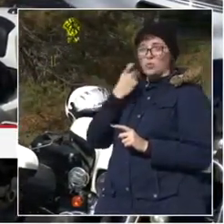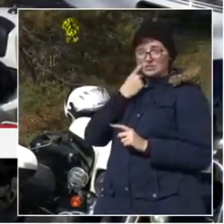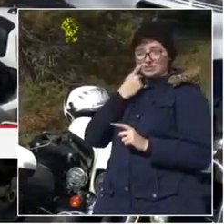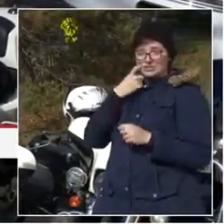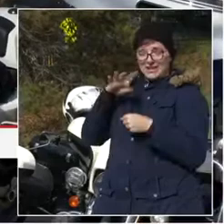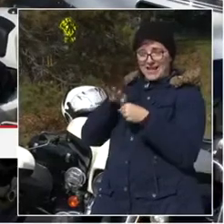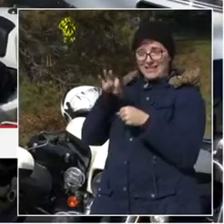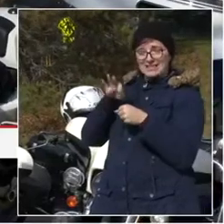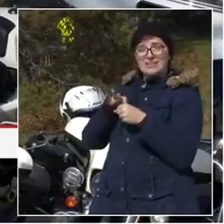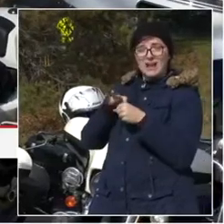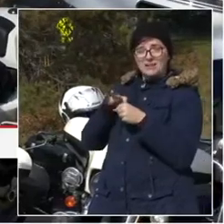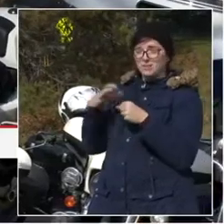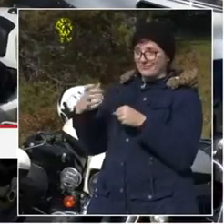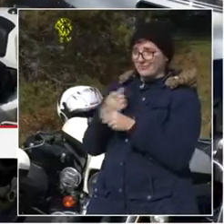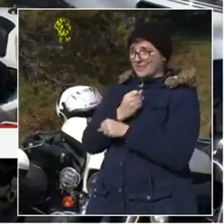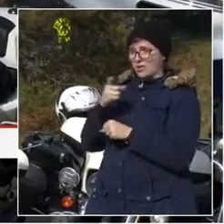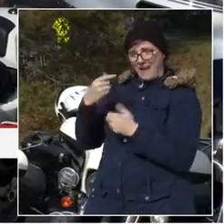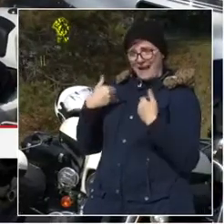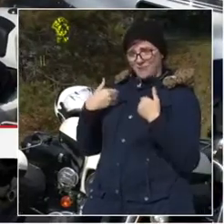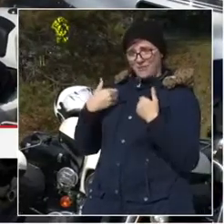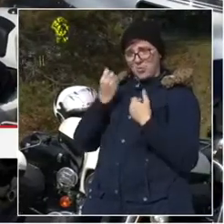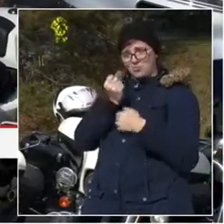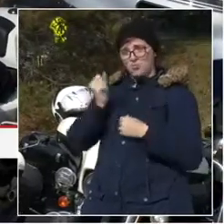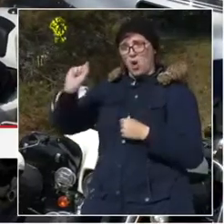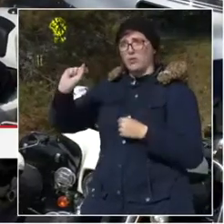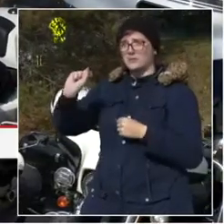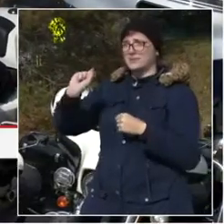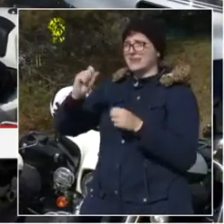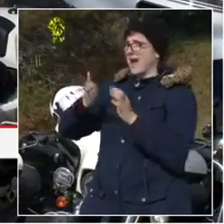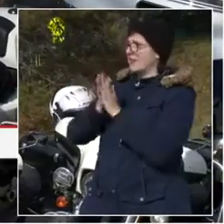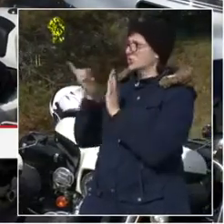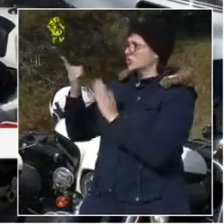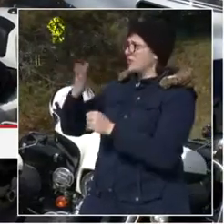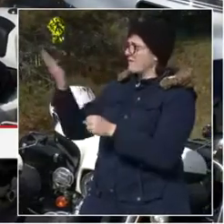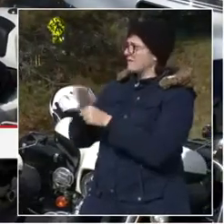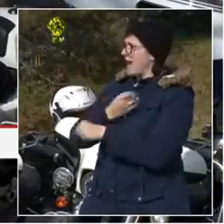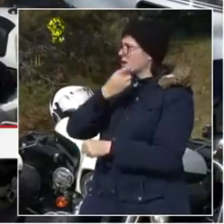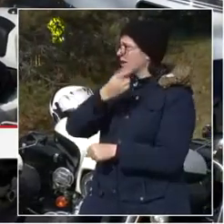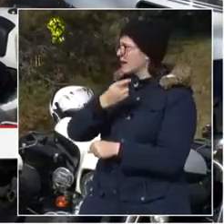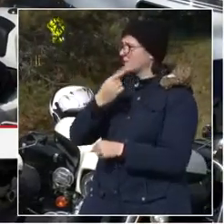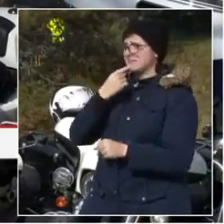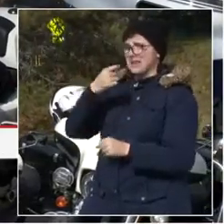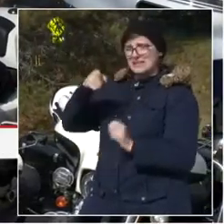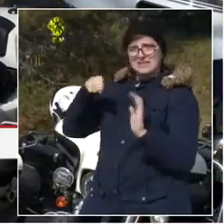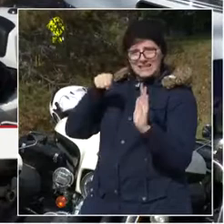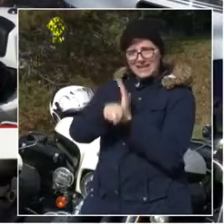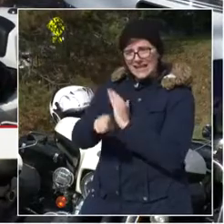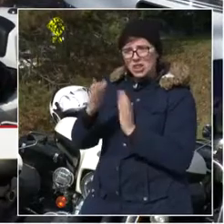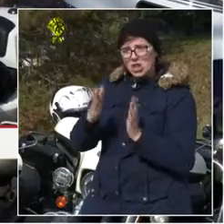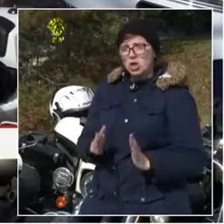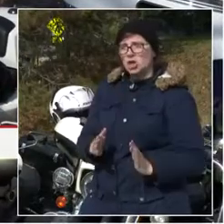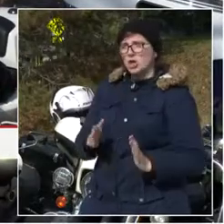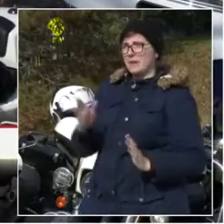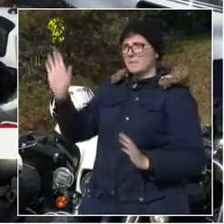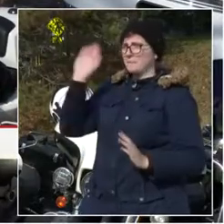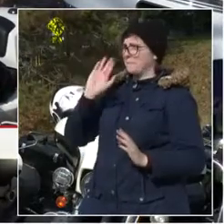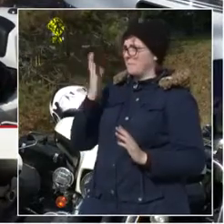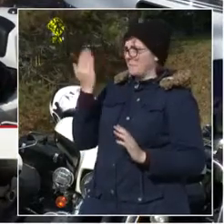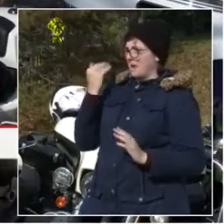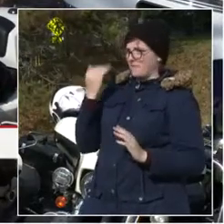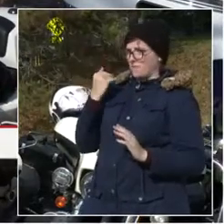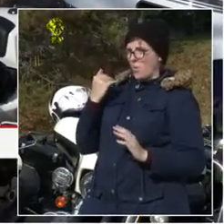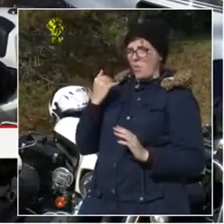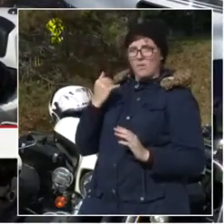there were protesters calling for you to fire him, calling him a killer. Before that, there were protesters in front of